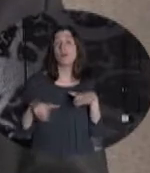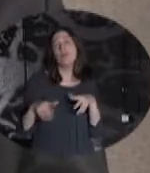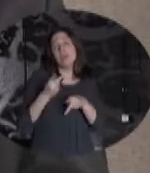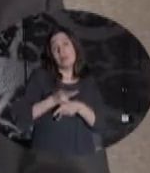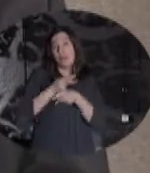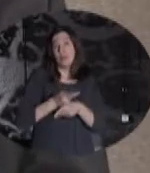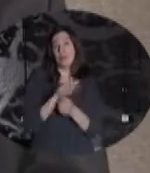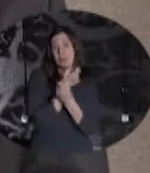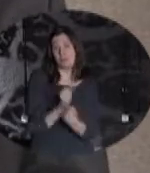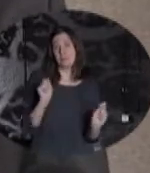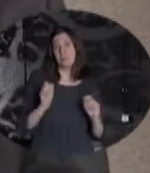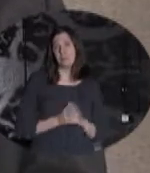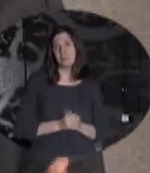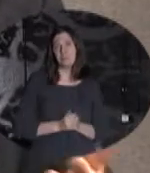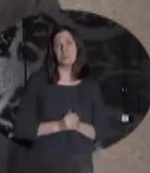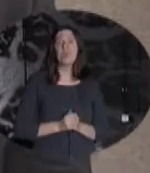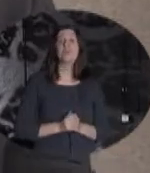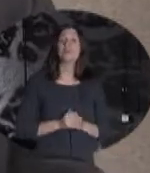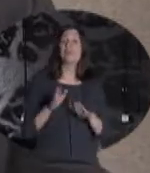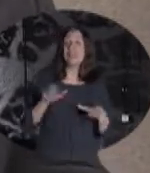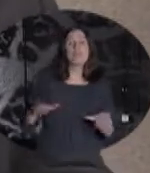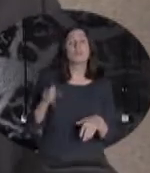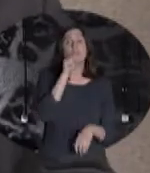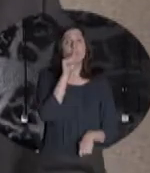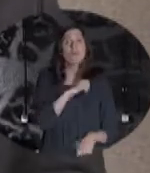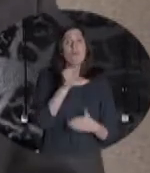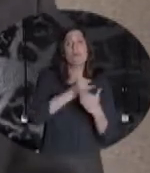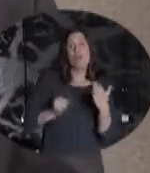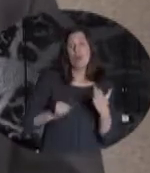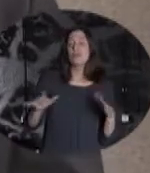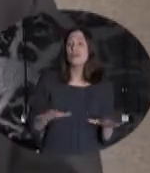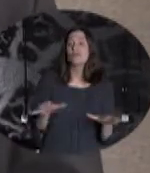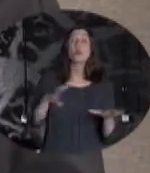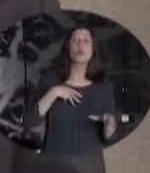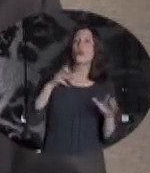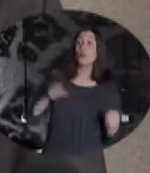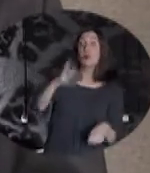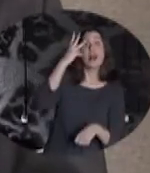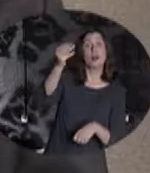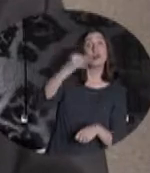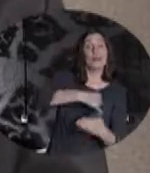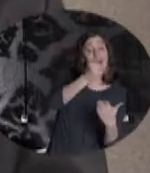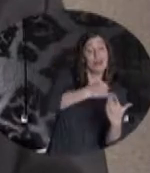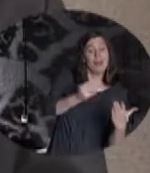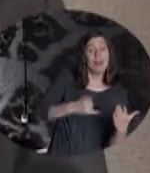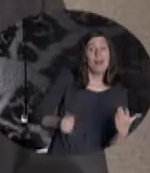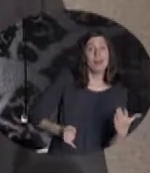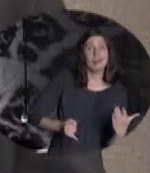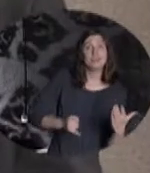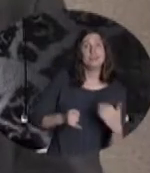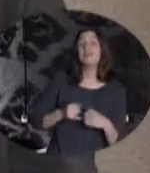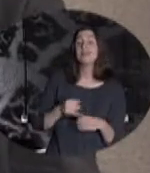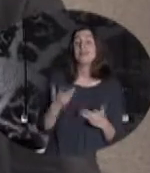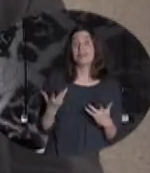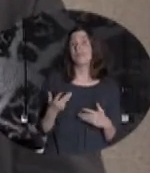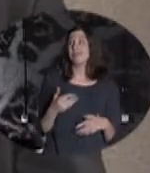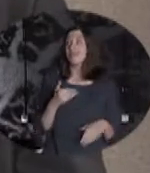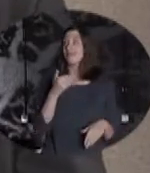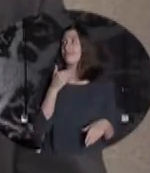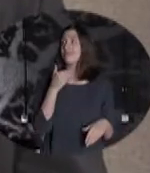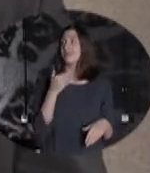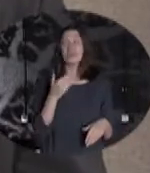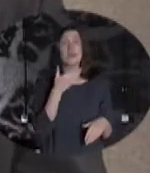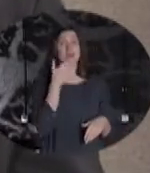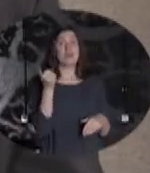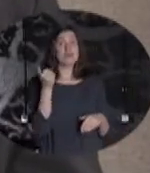and be safe. Kids love arts and crafts. This is a great time to take them outside to do arts and crafts. What better thing is there to do in